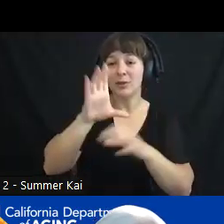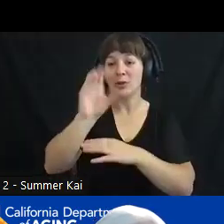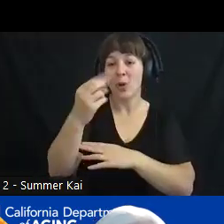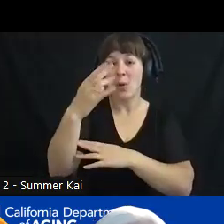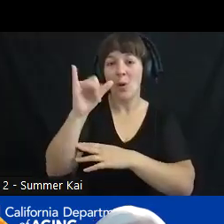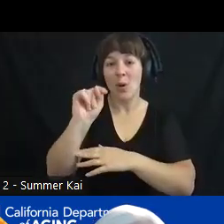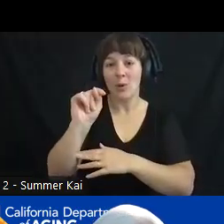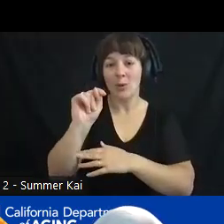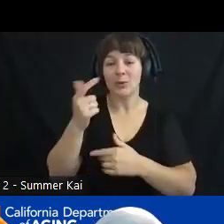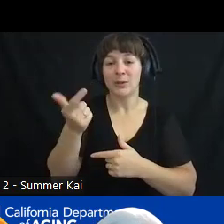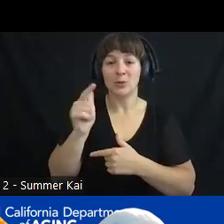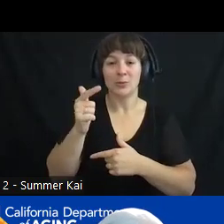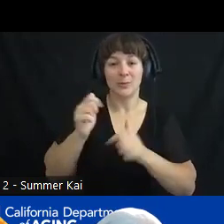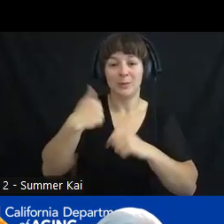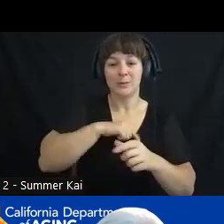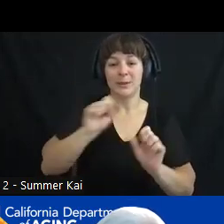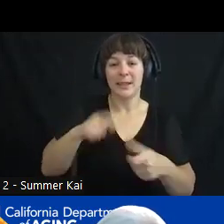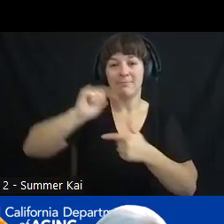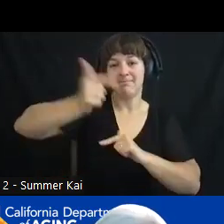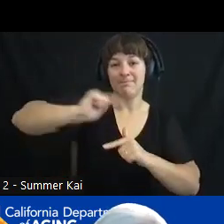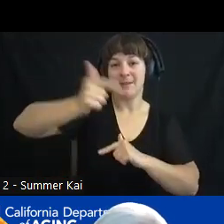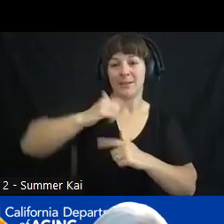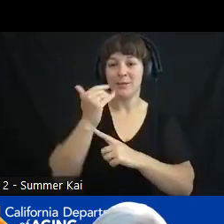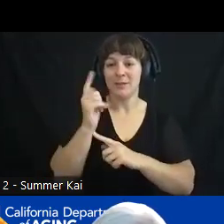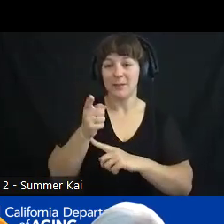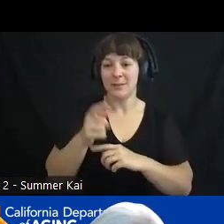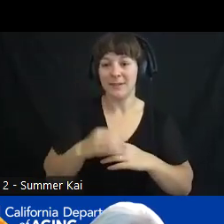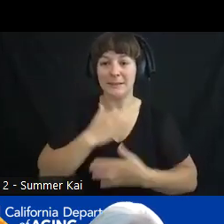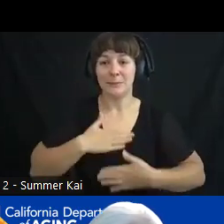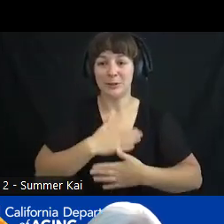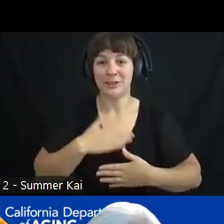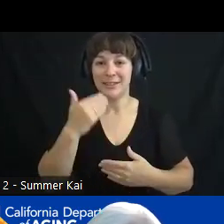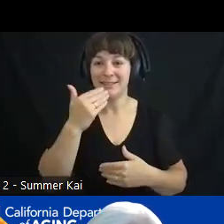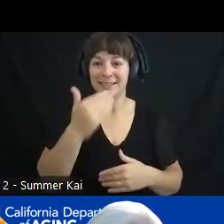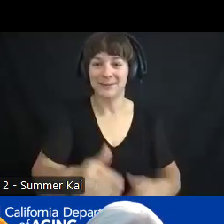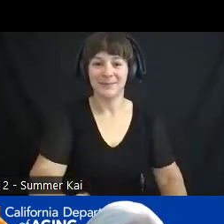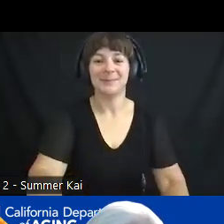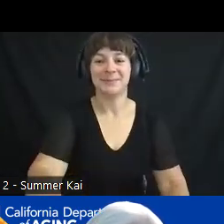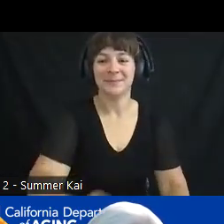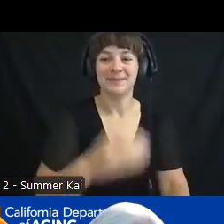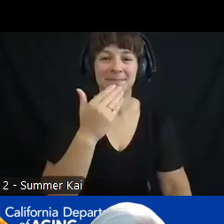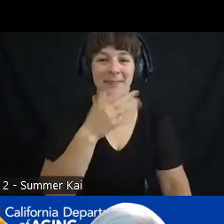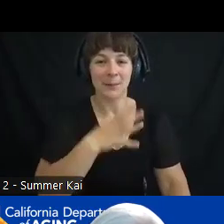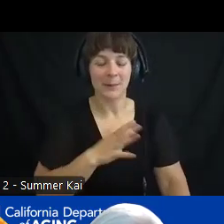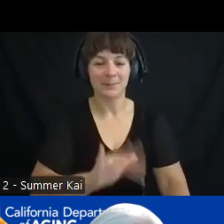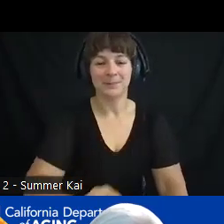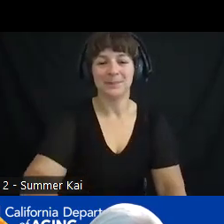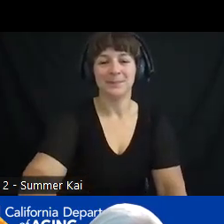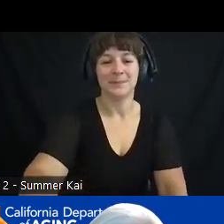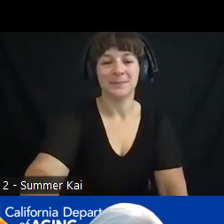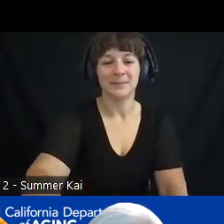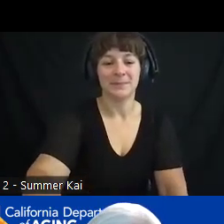colleague and I will be taking turn every 15 minutes. I will do that. Thank you, ma'am. Thank